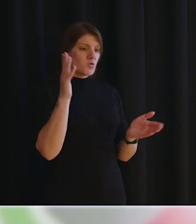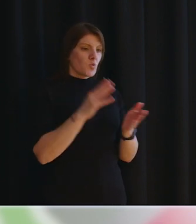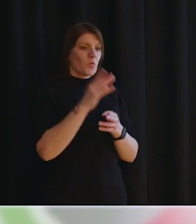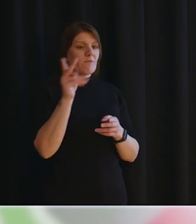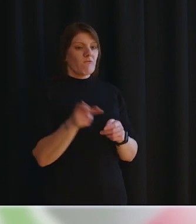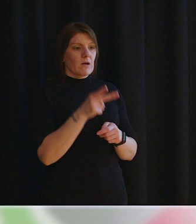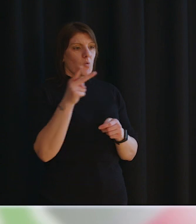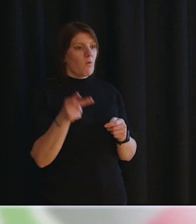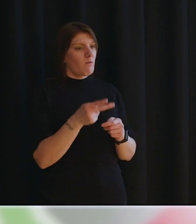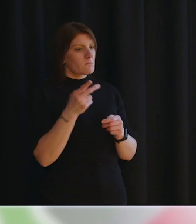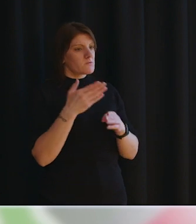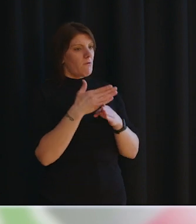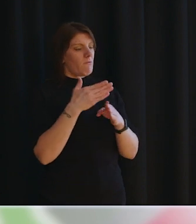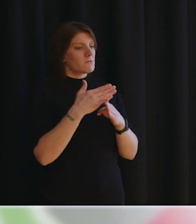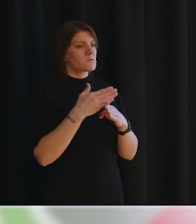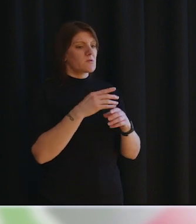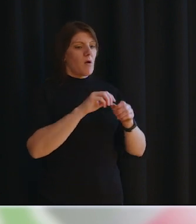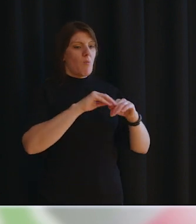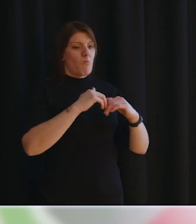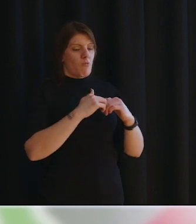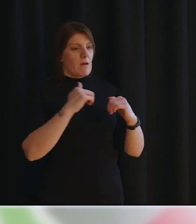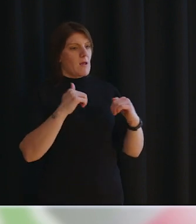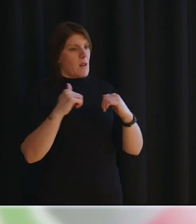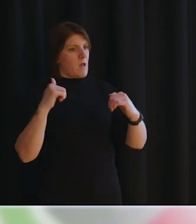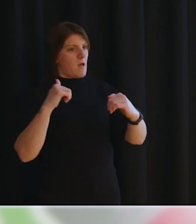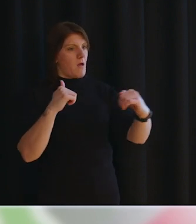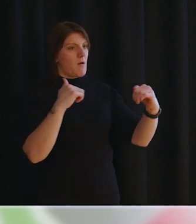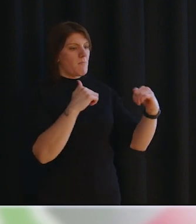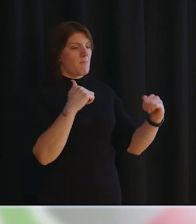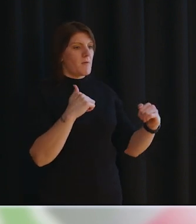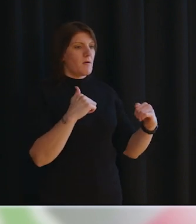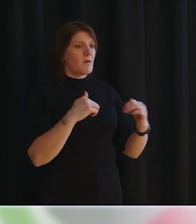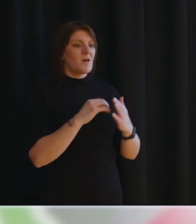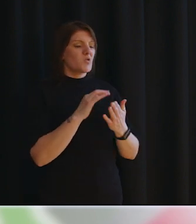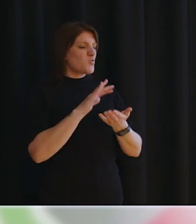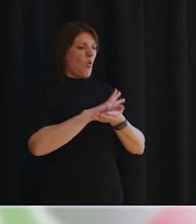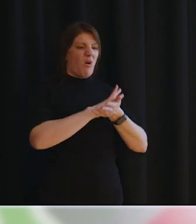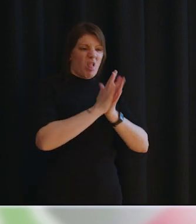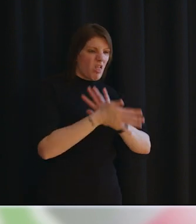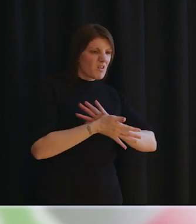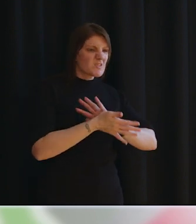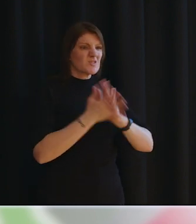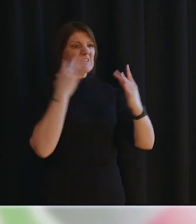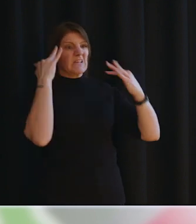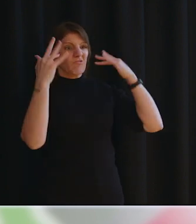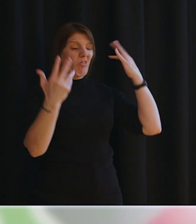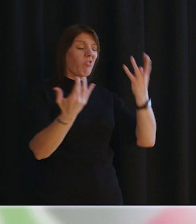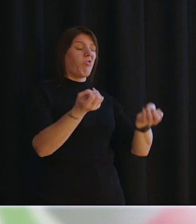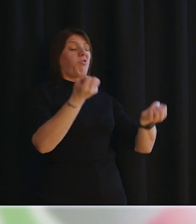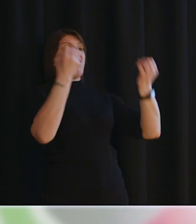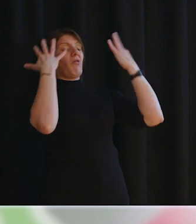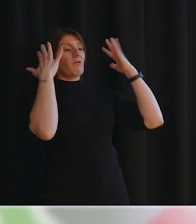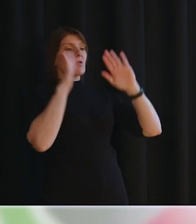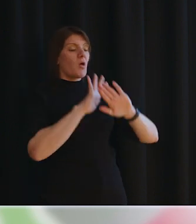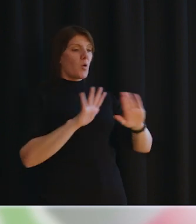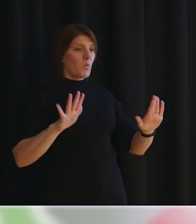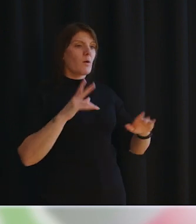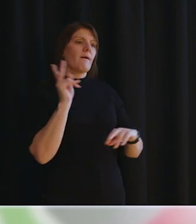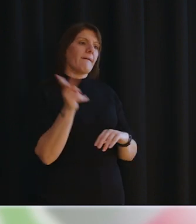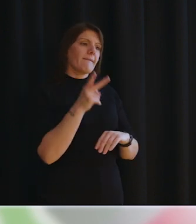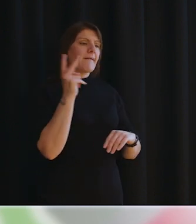up, adapting the environment, so having it uncluttered, not sensory overloading. Again,